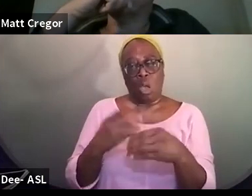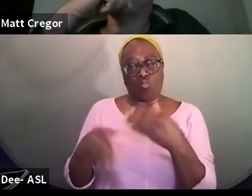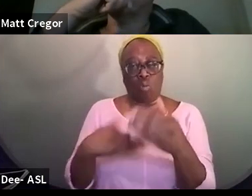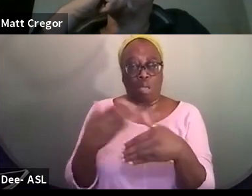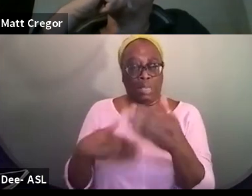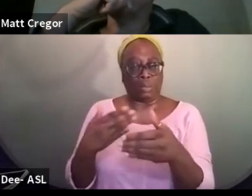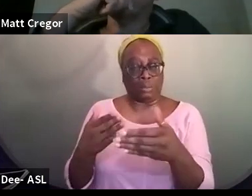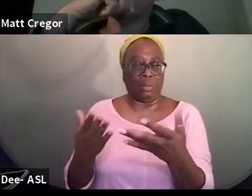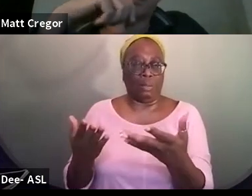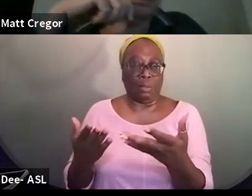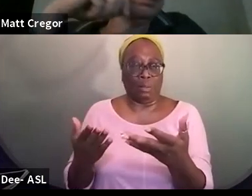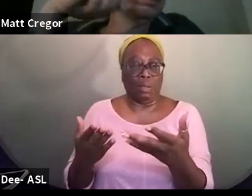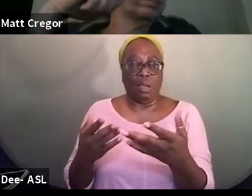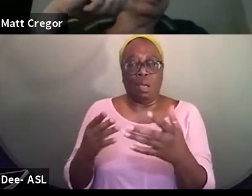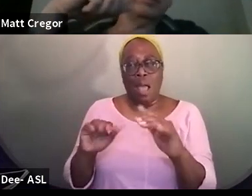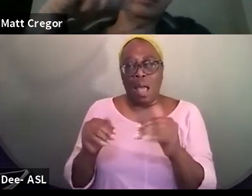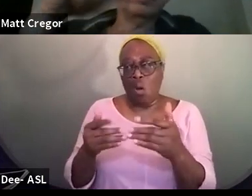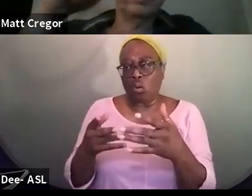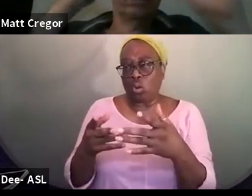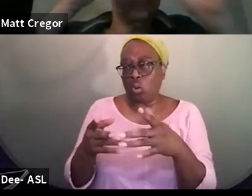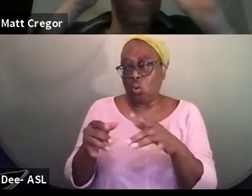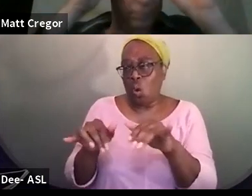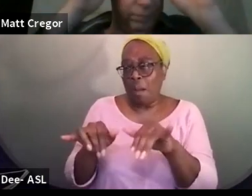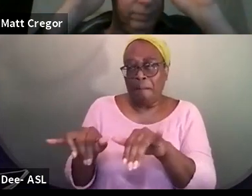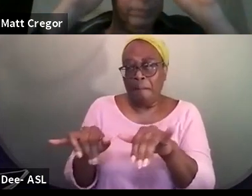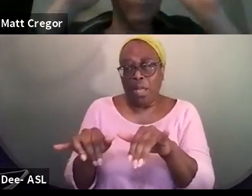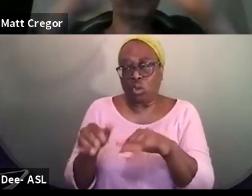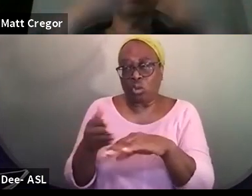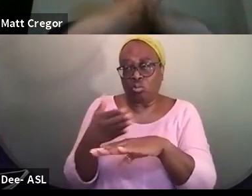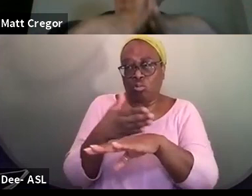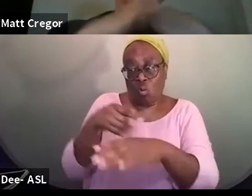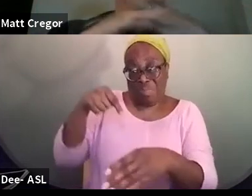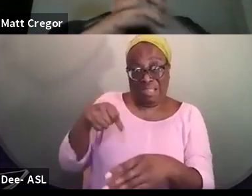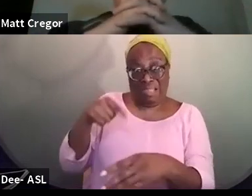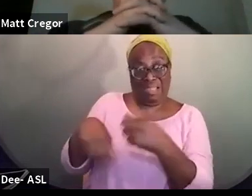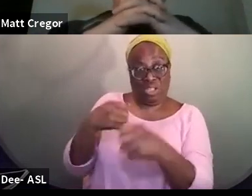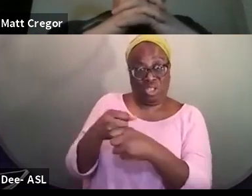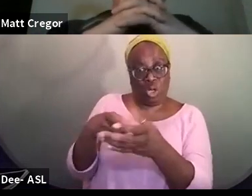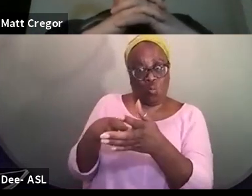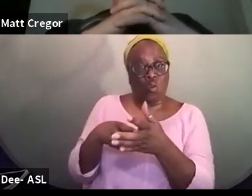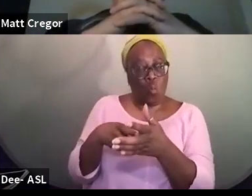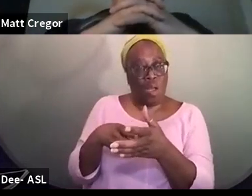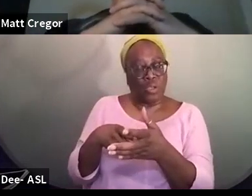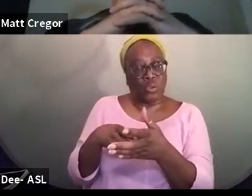To measure growth for this coming year would require at